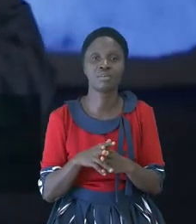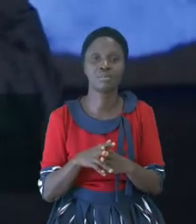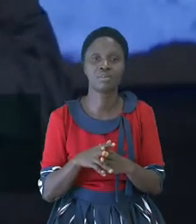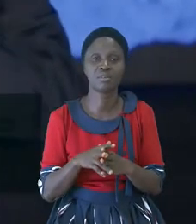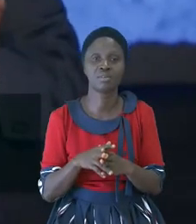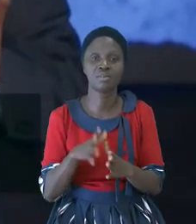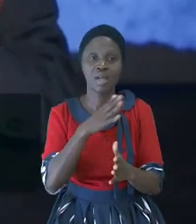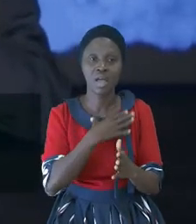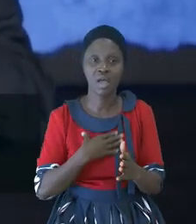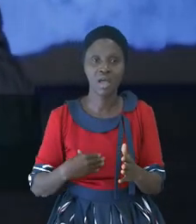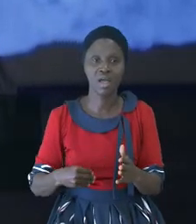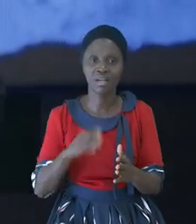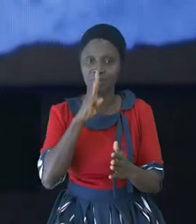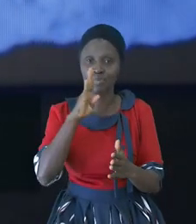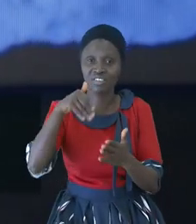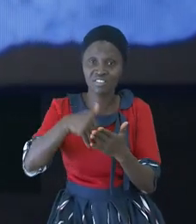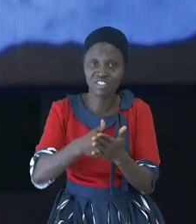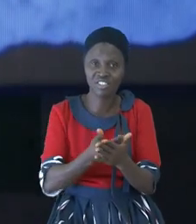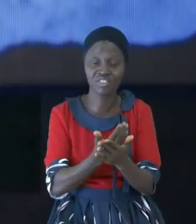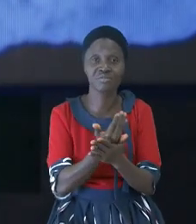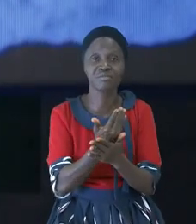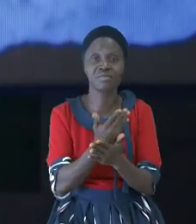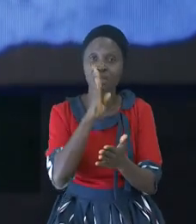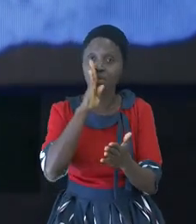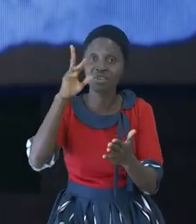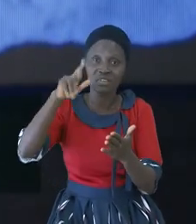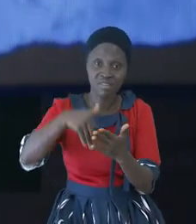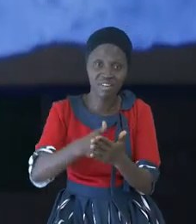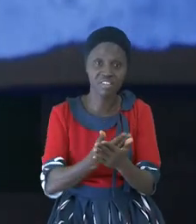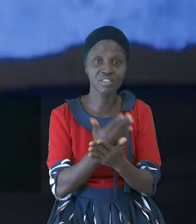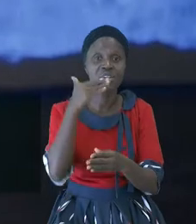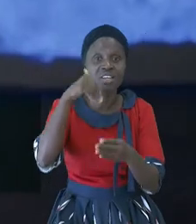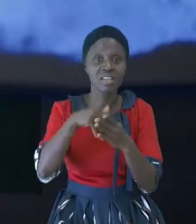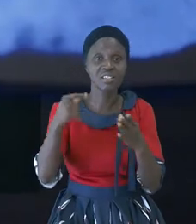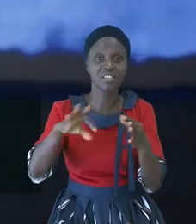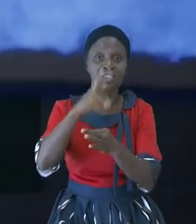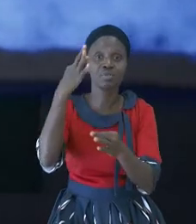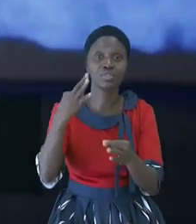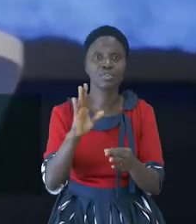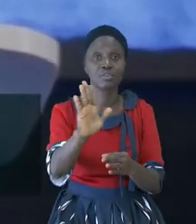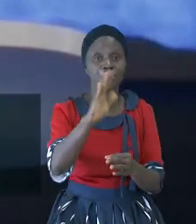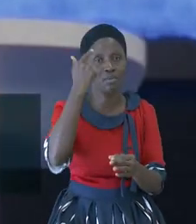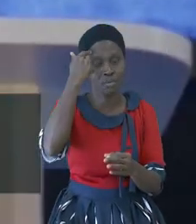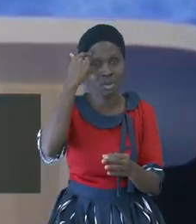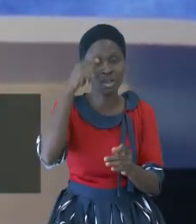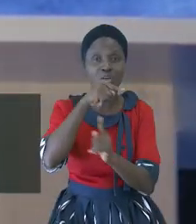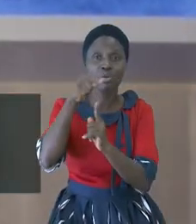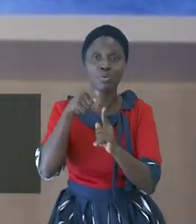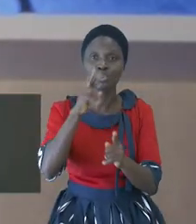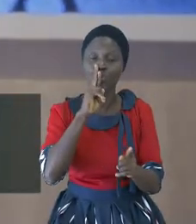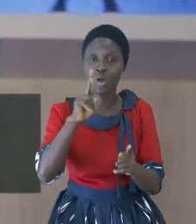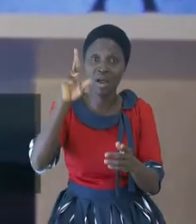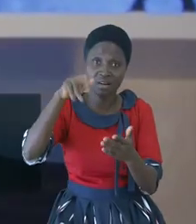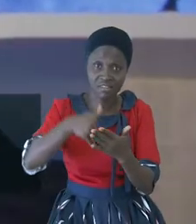be renewed in the spirit of your mind. And be renewed. When you are renewed in the spirit of your